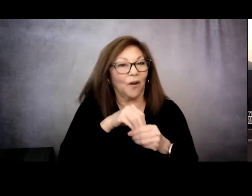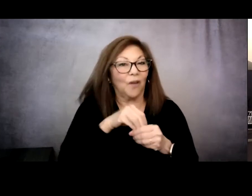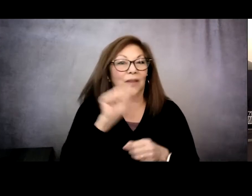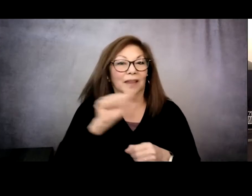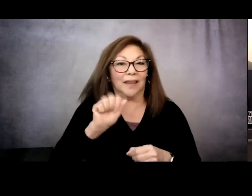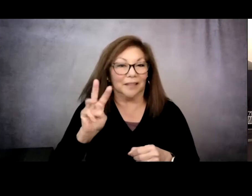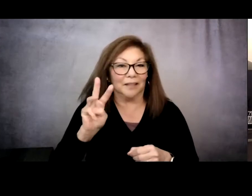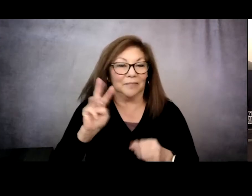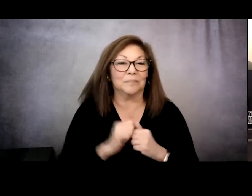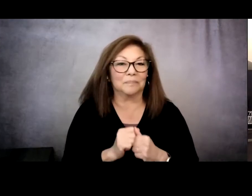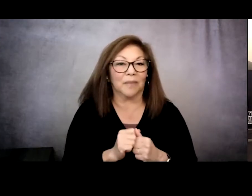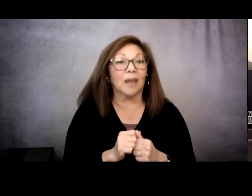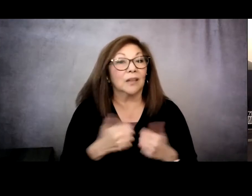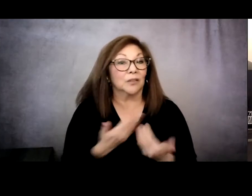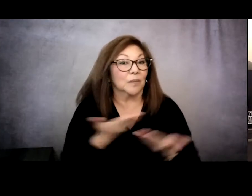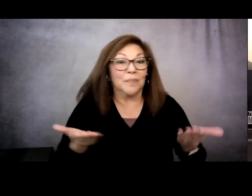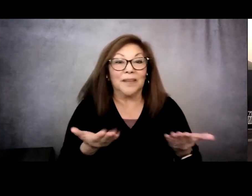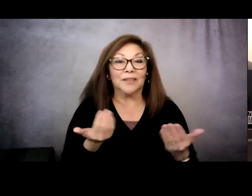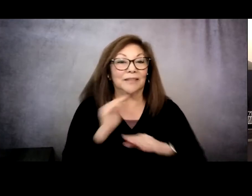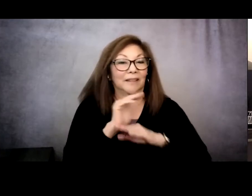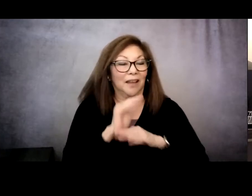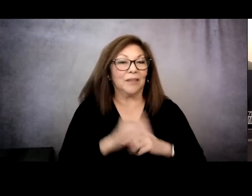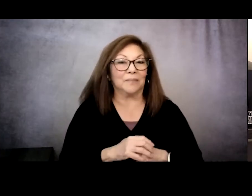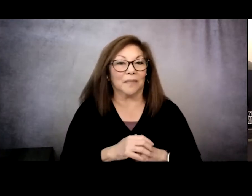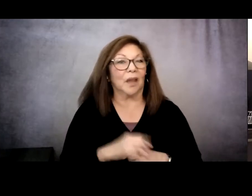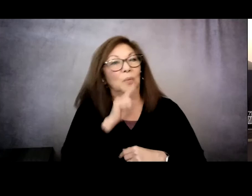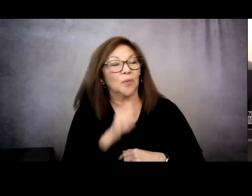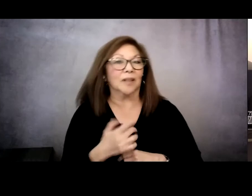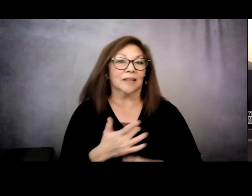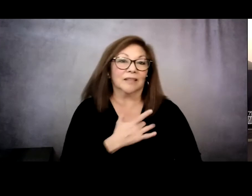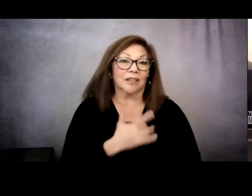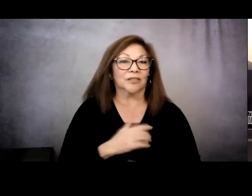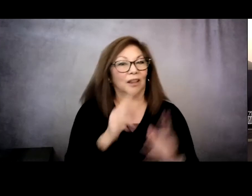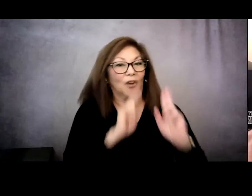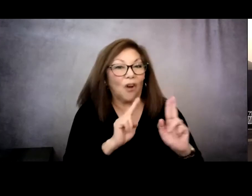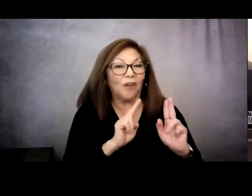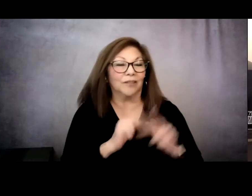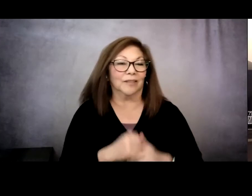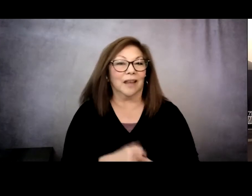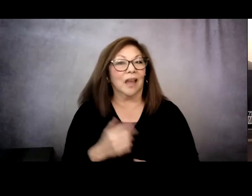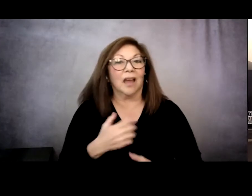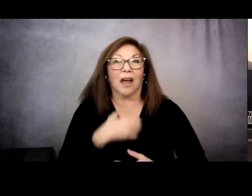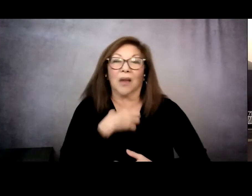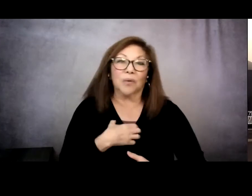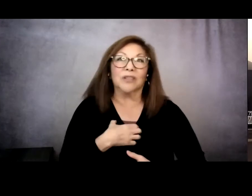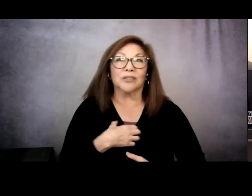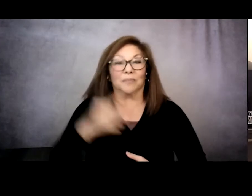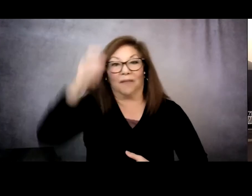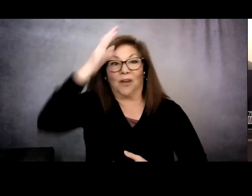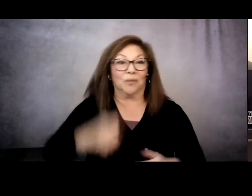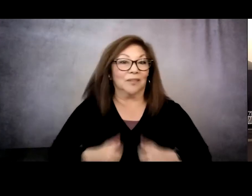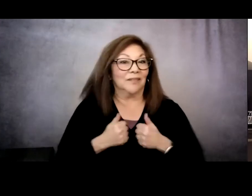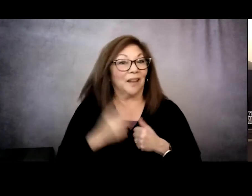some capacity. So to be here tonight, I'm quite touched and honored, and I wish he were alive to see this. So